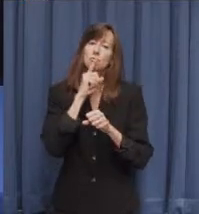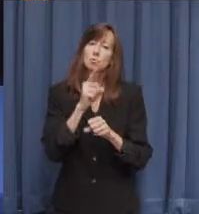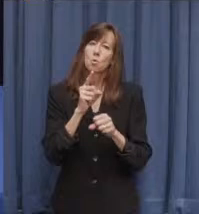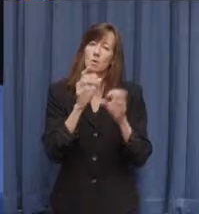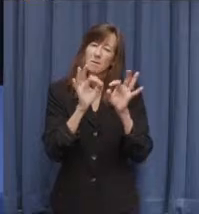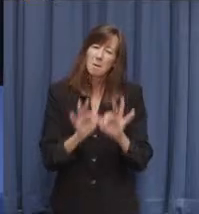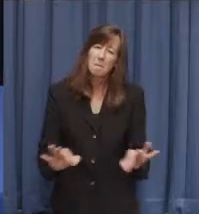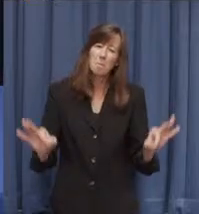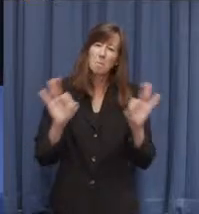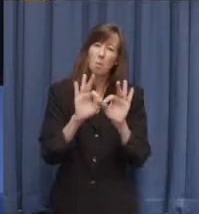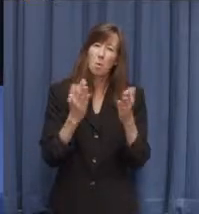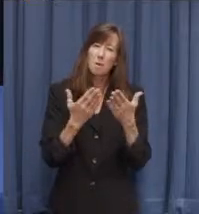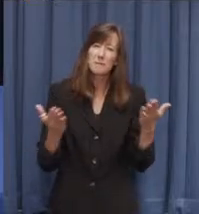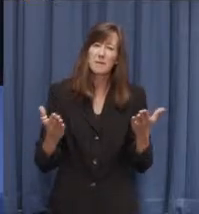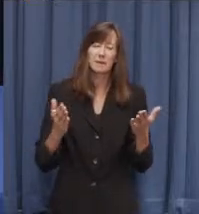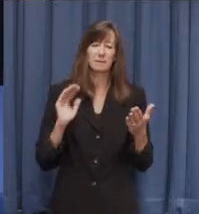met,